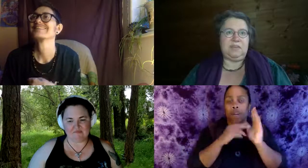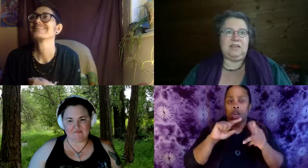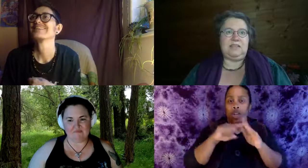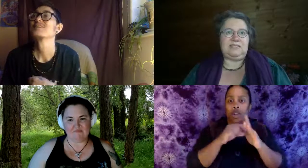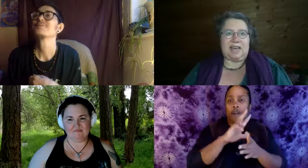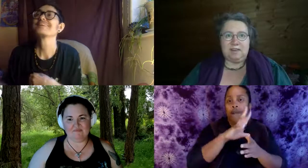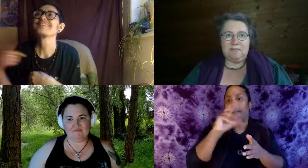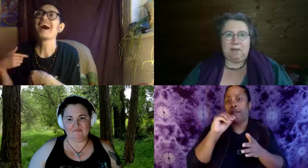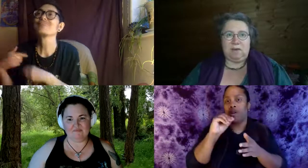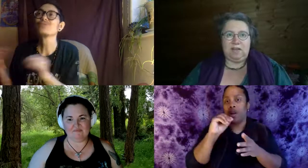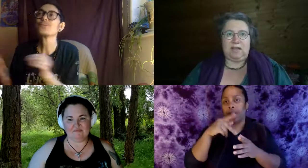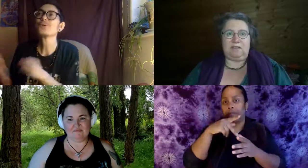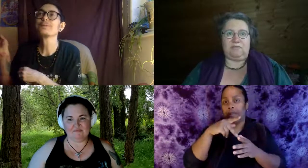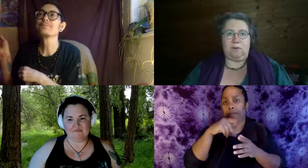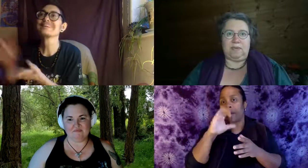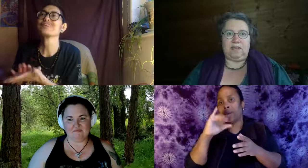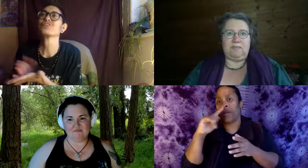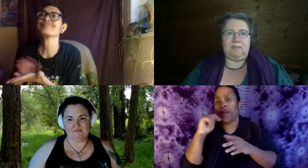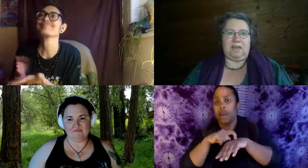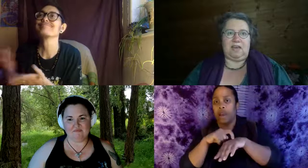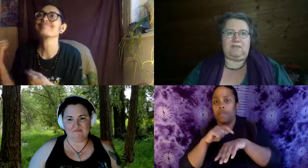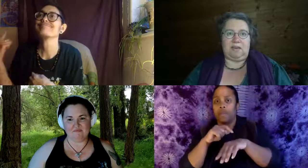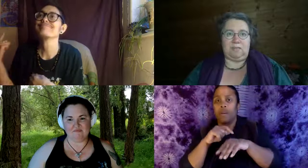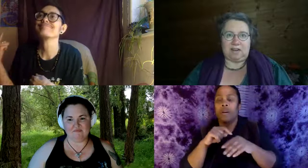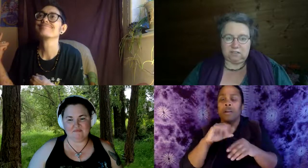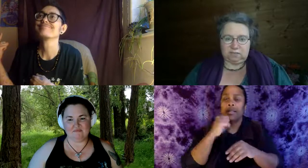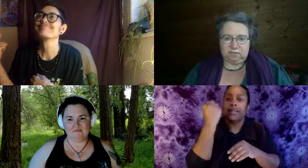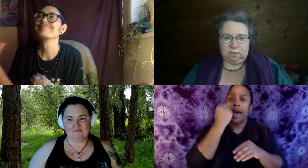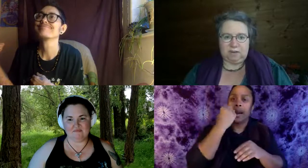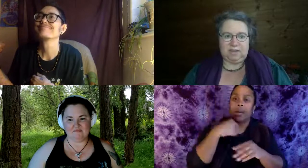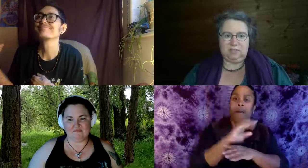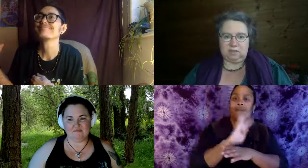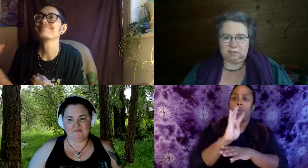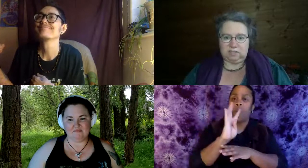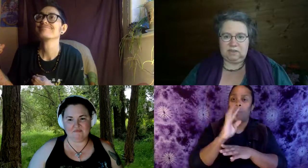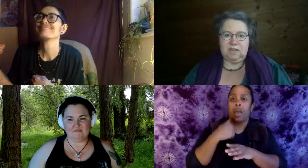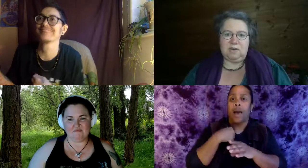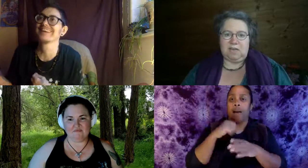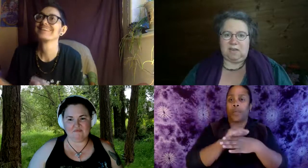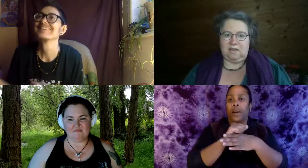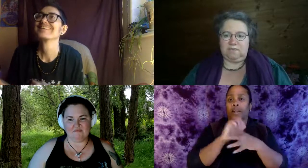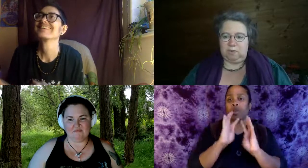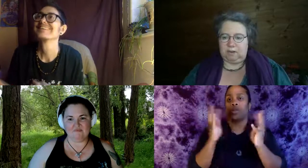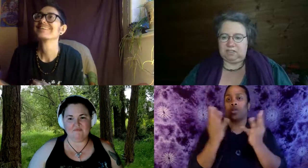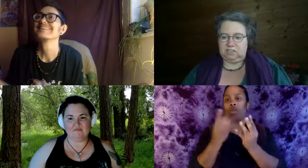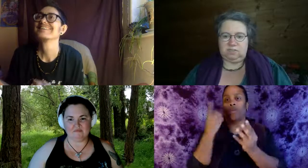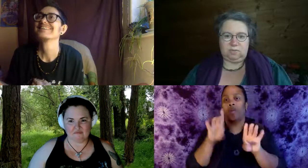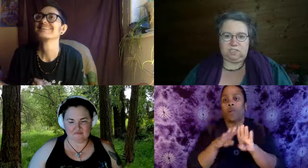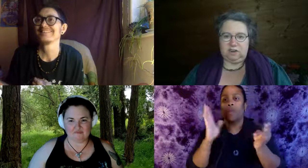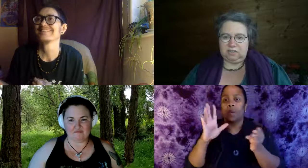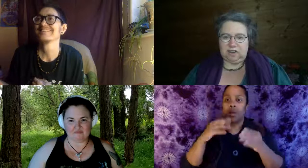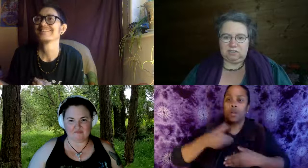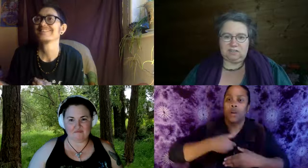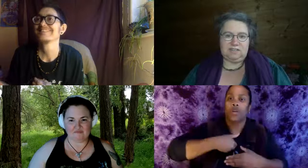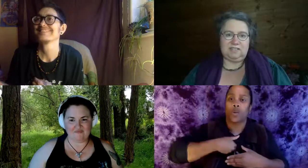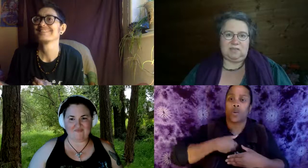time. Saturday, May 1 at 4 p.m. we have a practice circle for opening to your intuition. We have 3 practitioners that will be